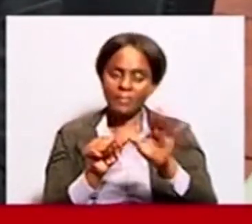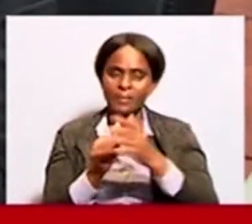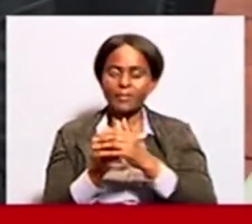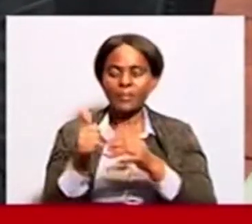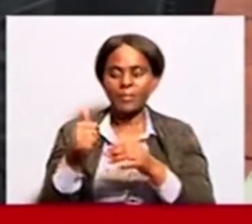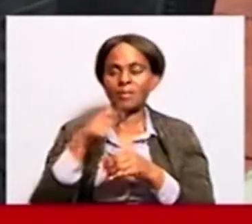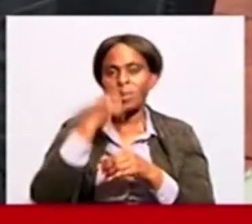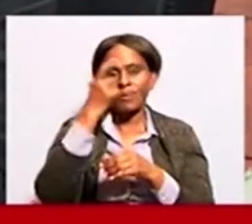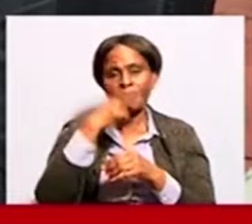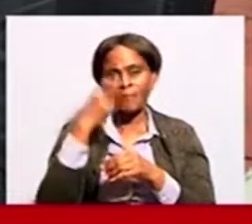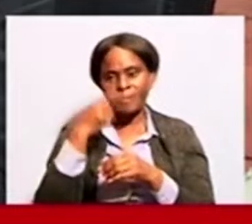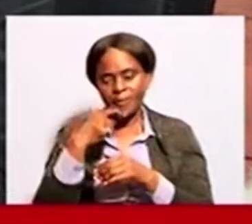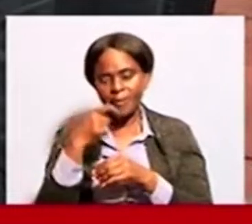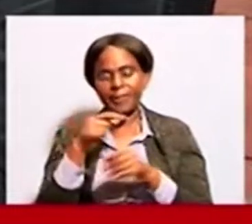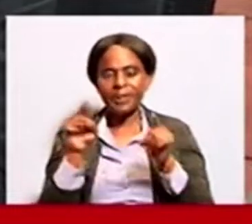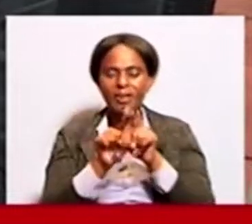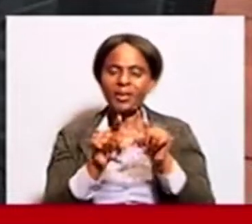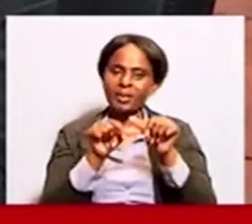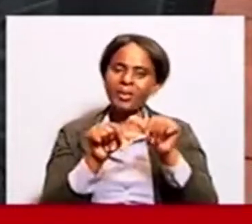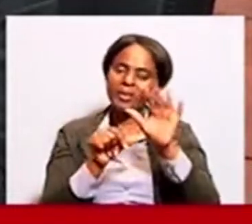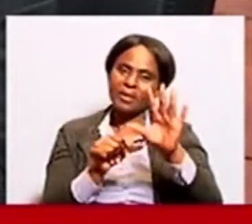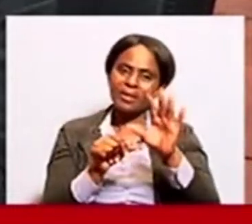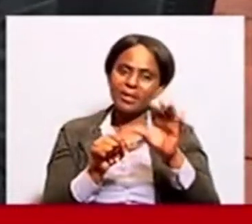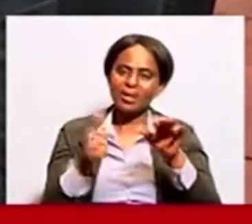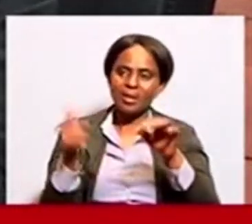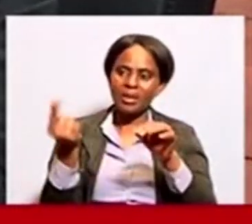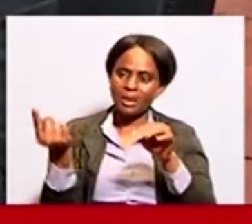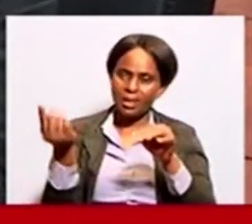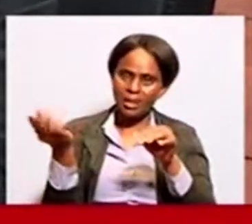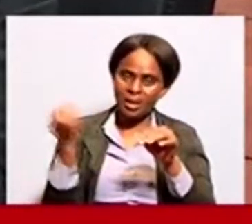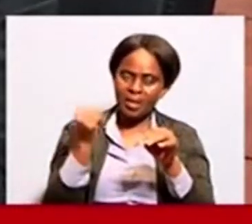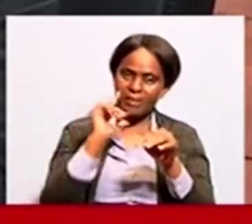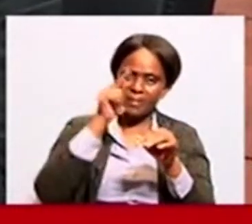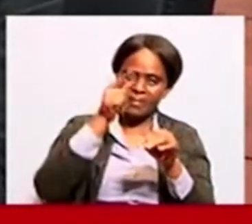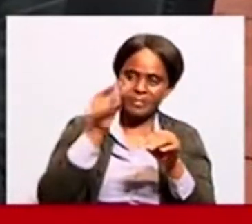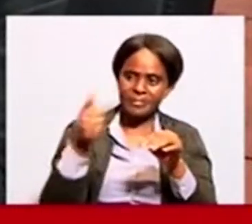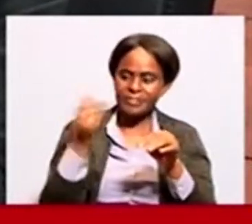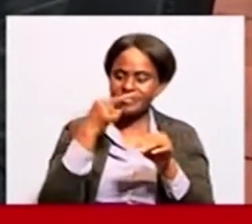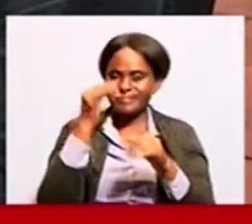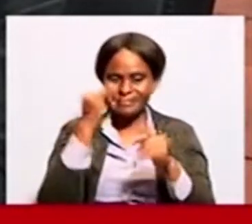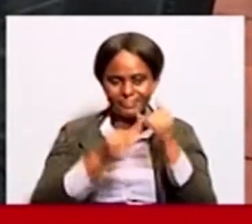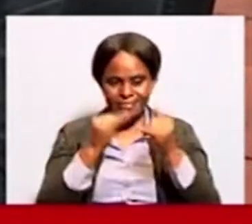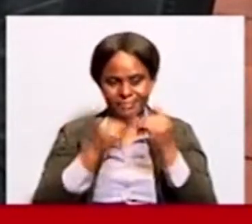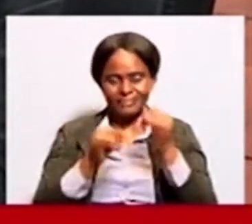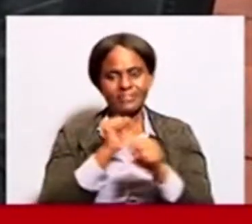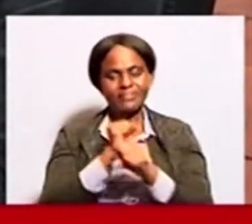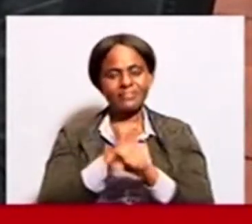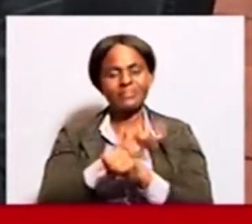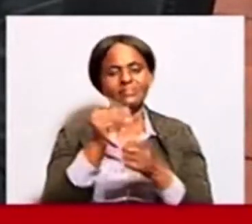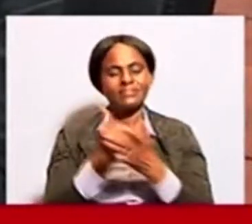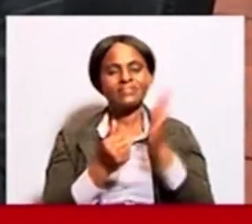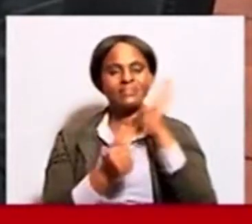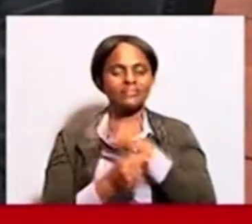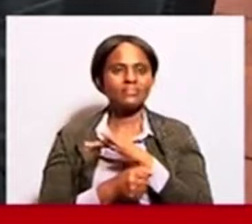Huge scope was still outstanding. Then you came later, and you are saying that you completed the works.